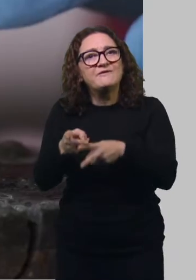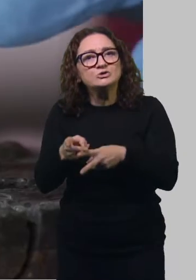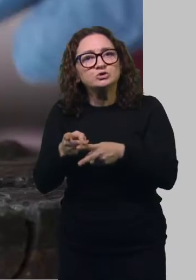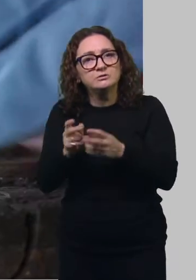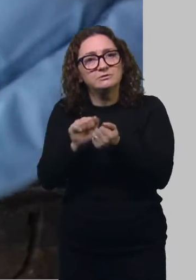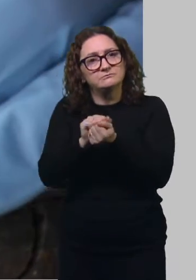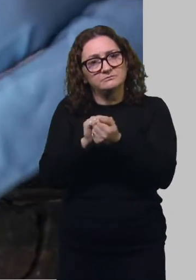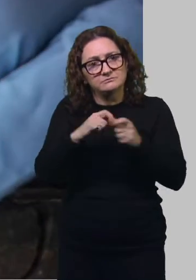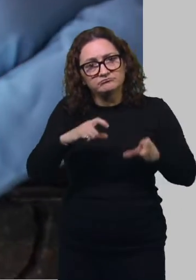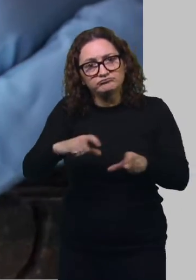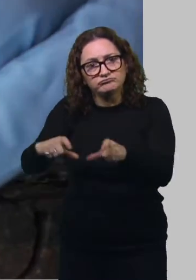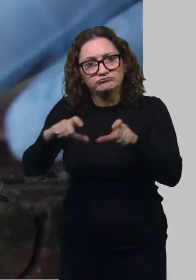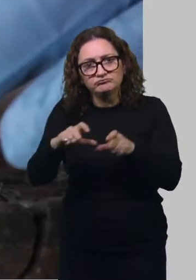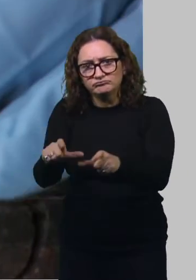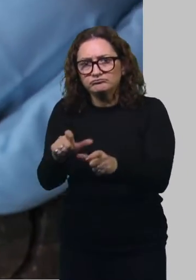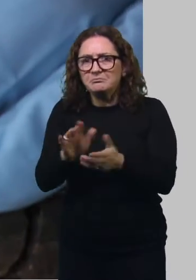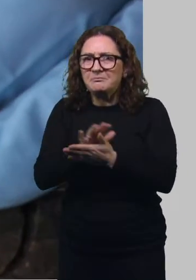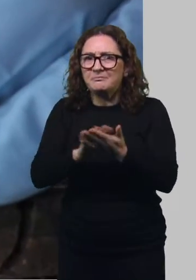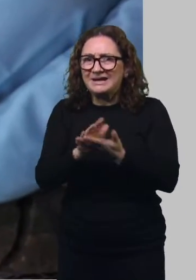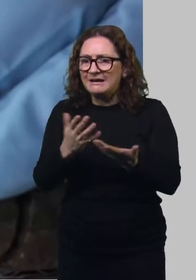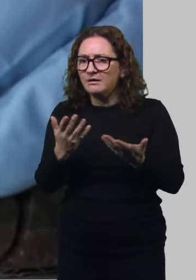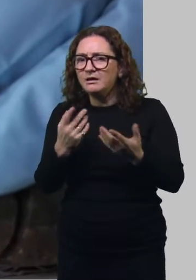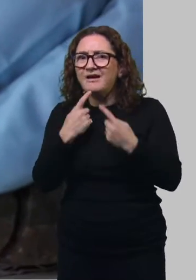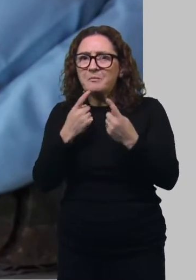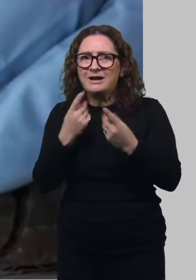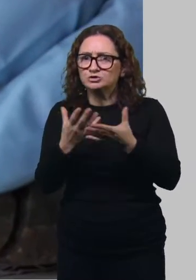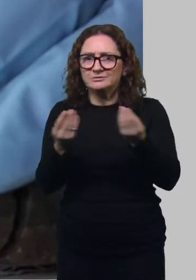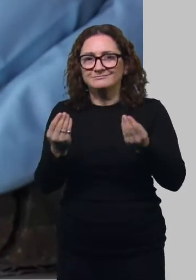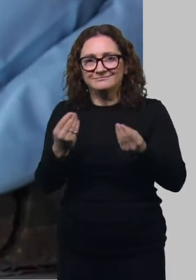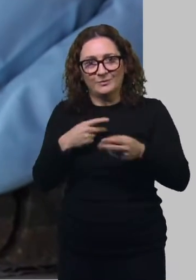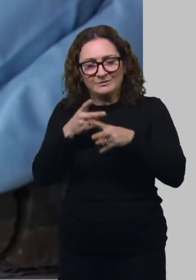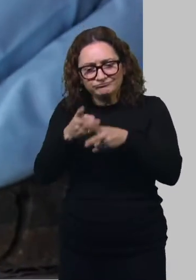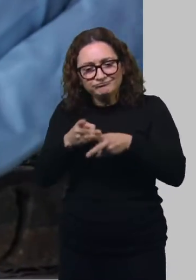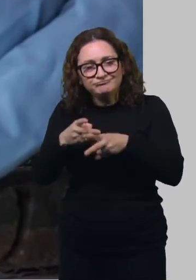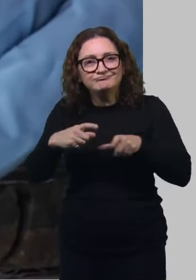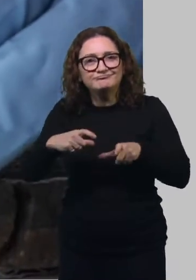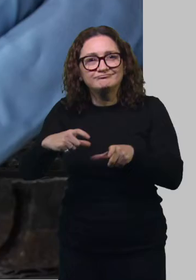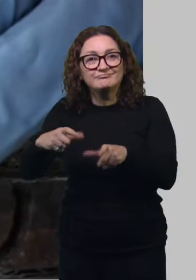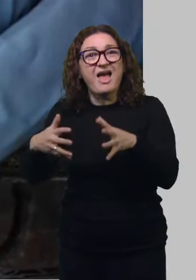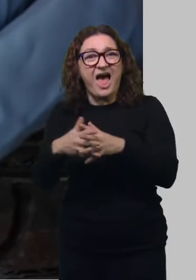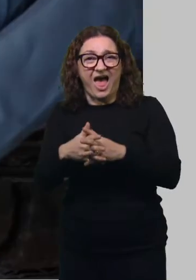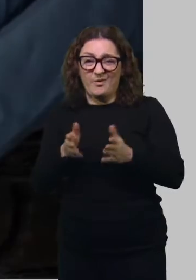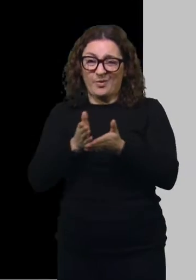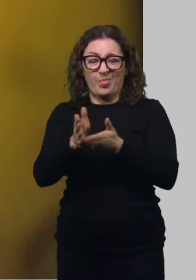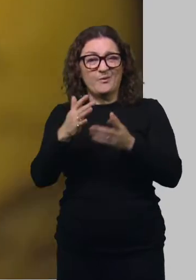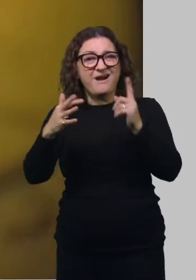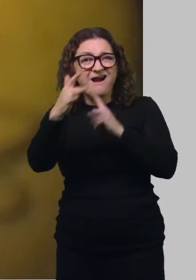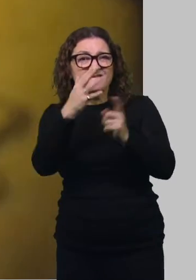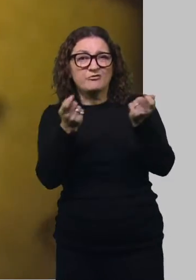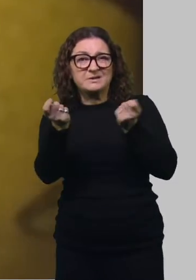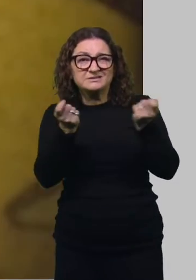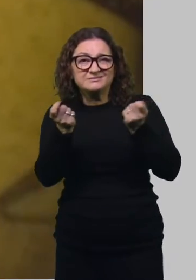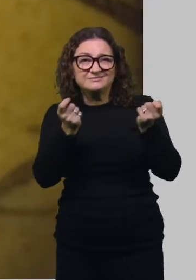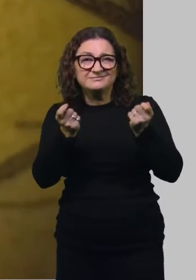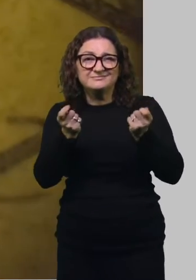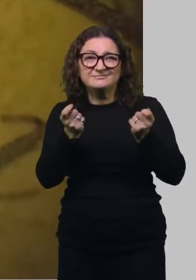How do we achieve that? We manage the environment within the repositories so that it is safe. When you walk into a repository,